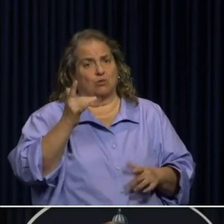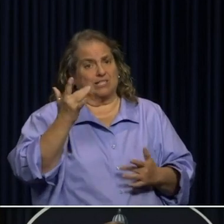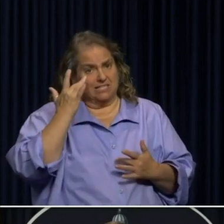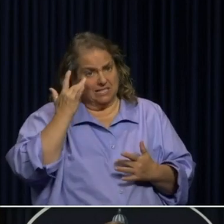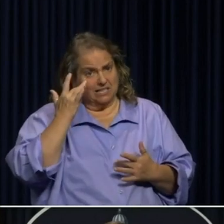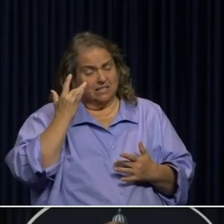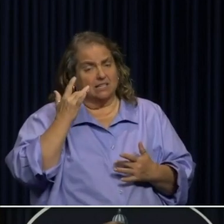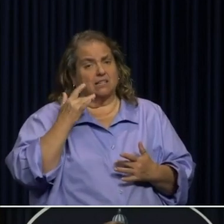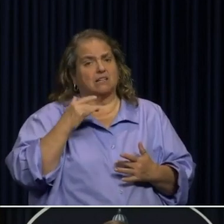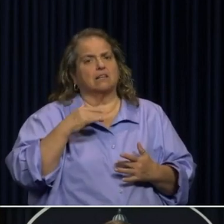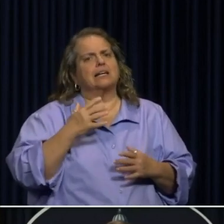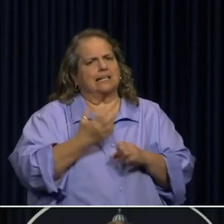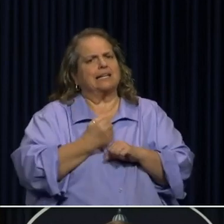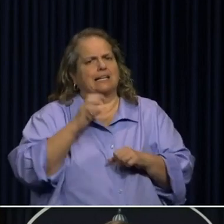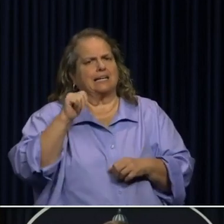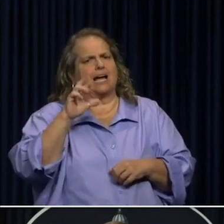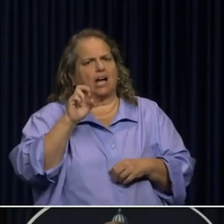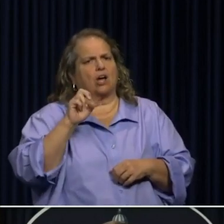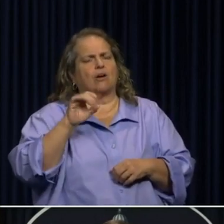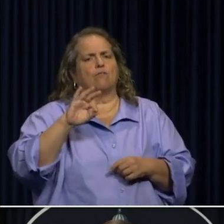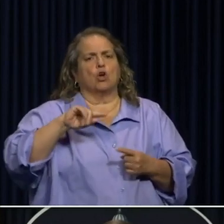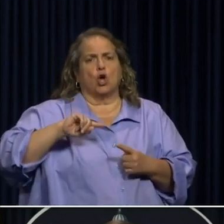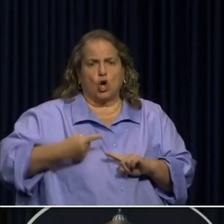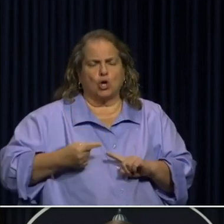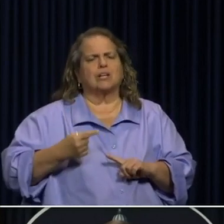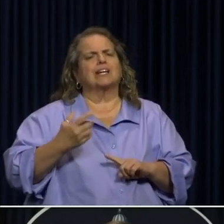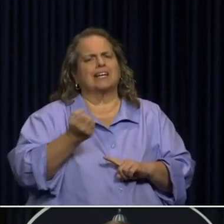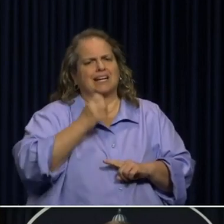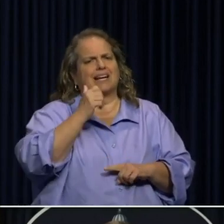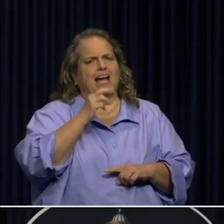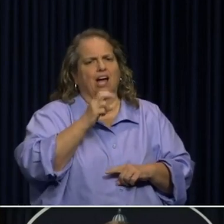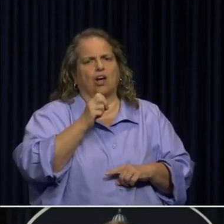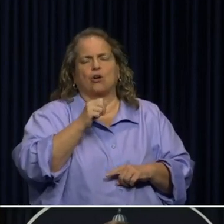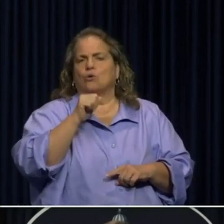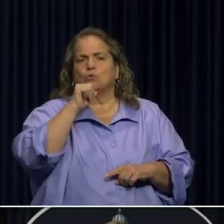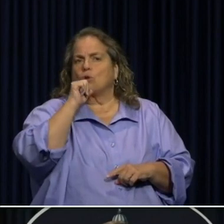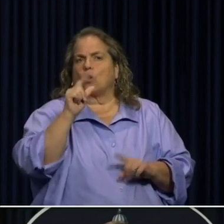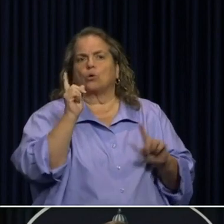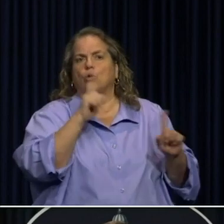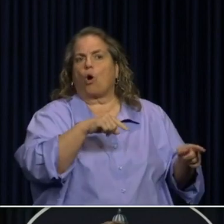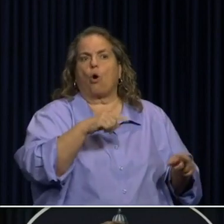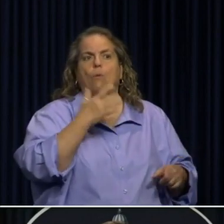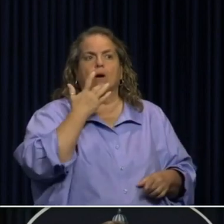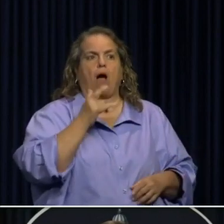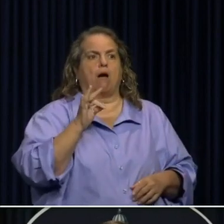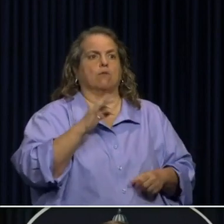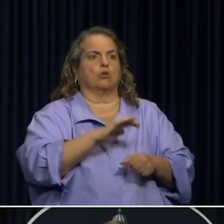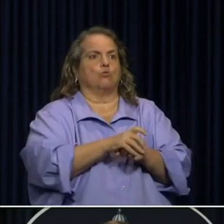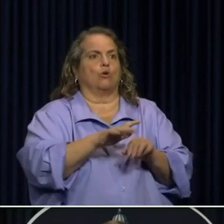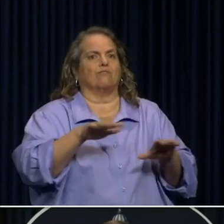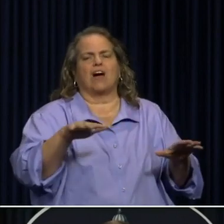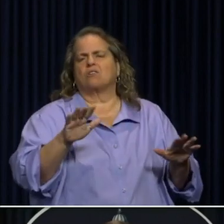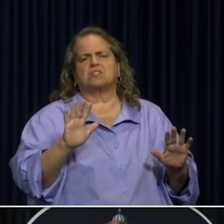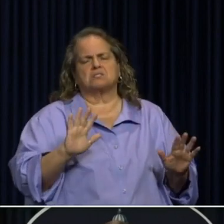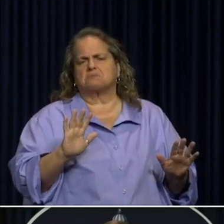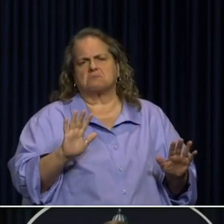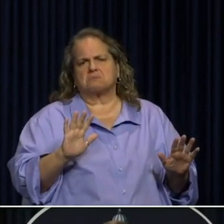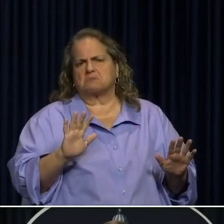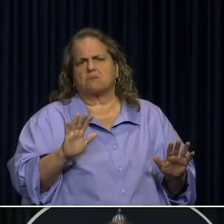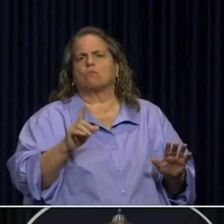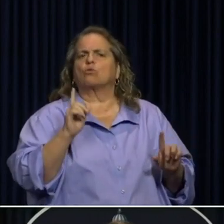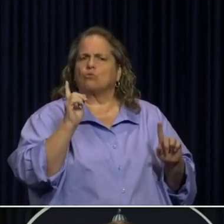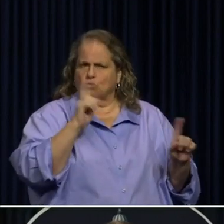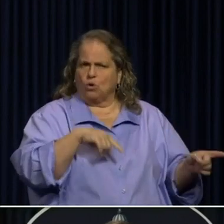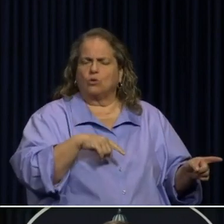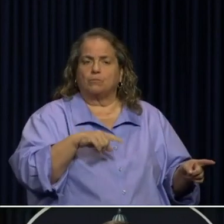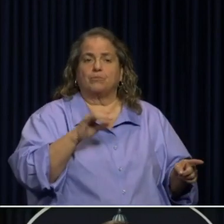care. Don't not get care if you are really sick because of the coronavirus. There are other things out there, obviously, that harm us as well. Or if you